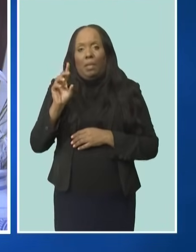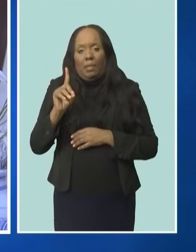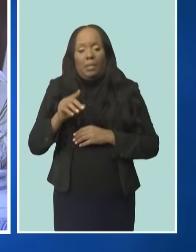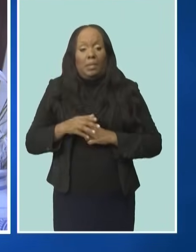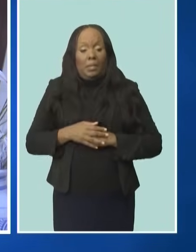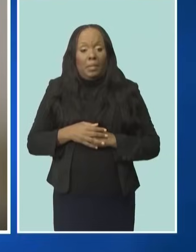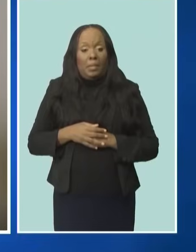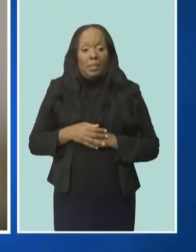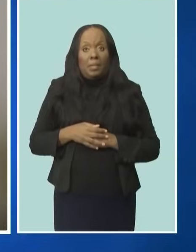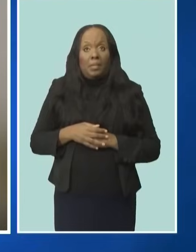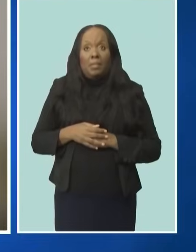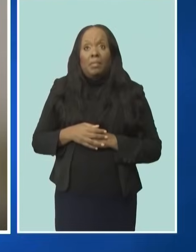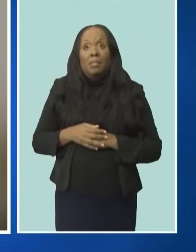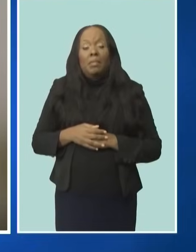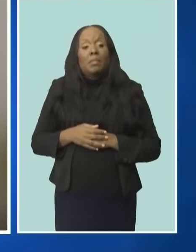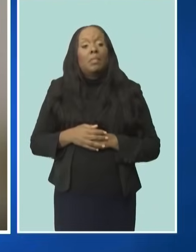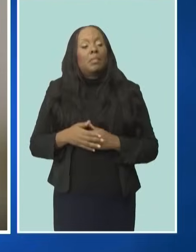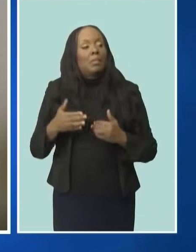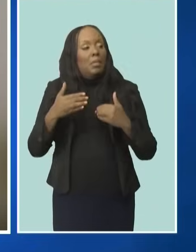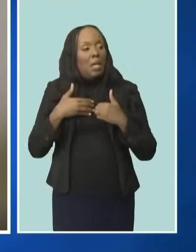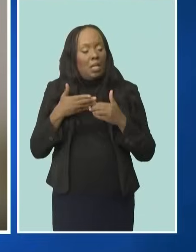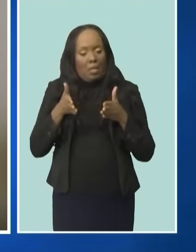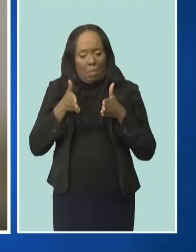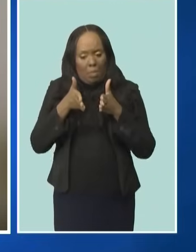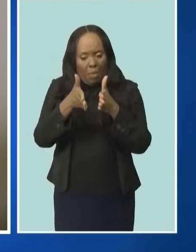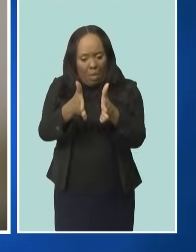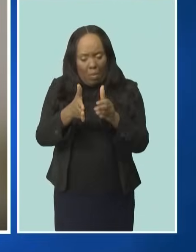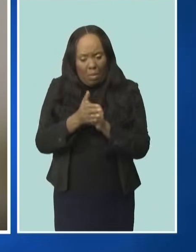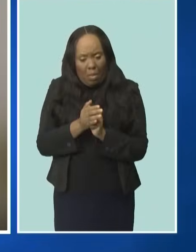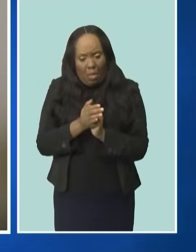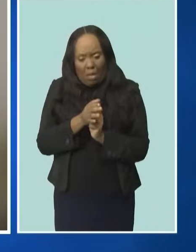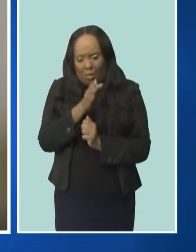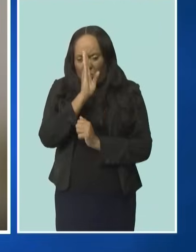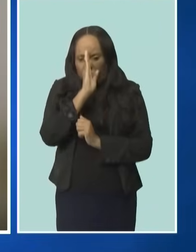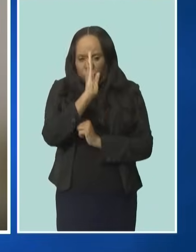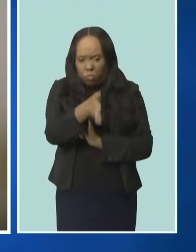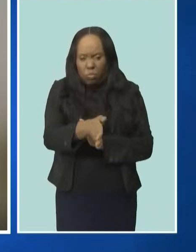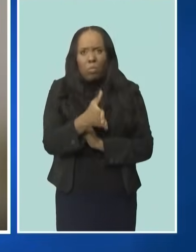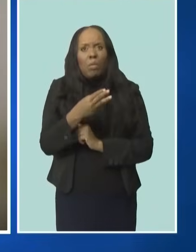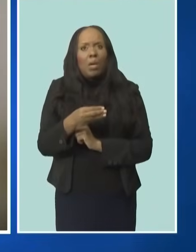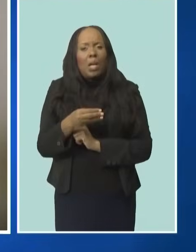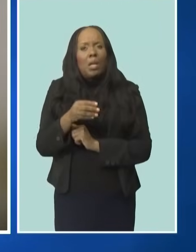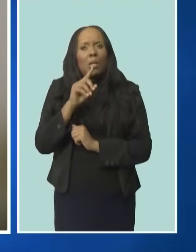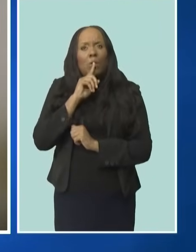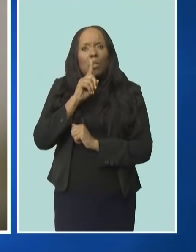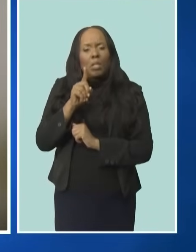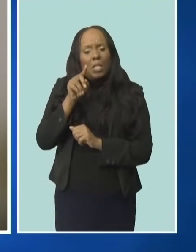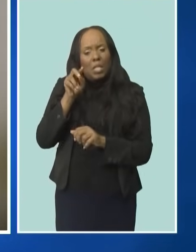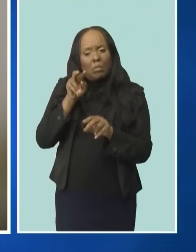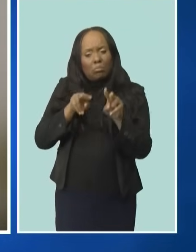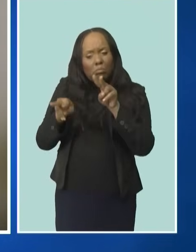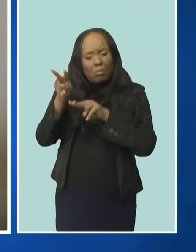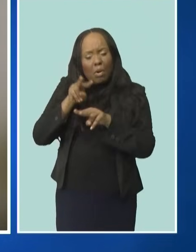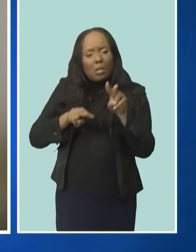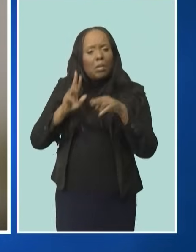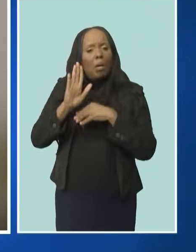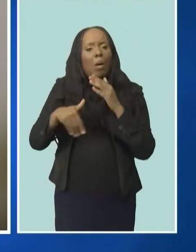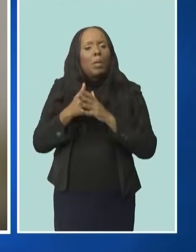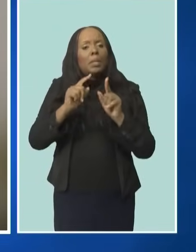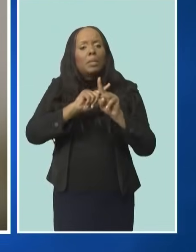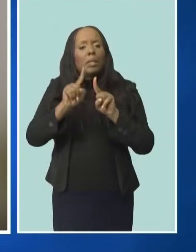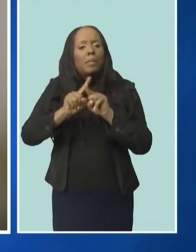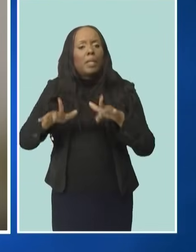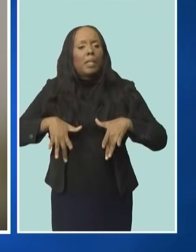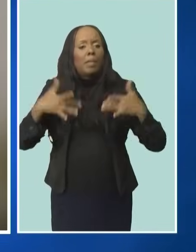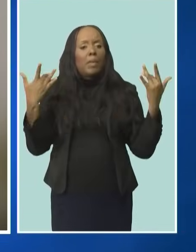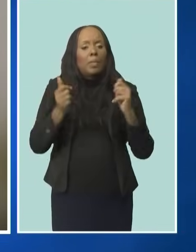entrepreneur says he has a roadmap in place and is eyeing the marketplace events organized by Yes. I have given it a thought, and